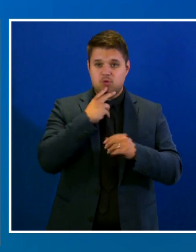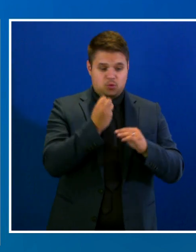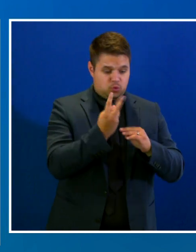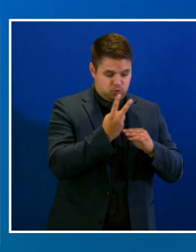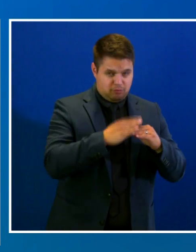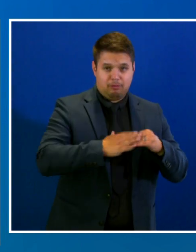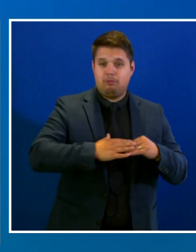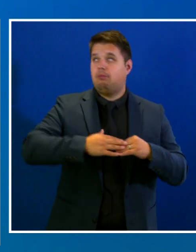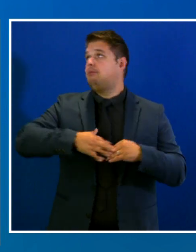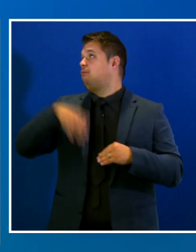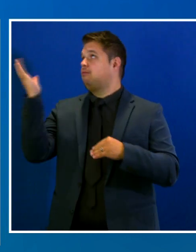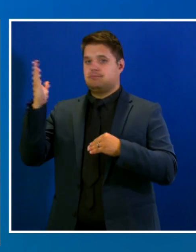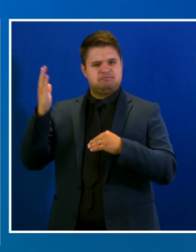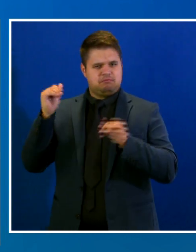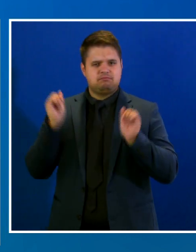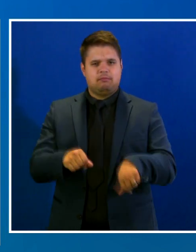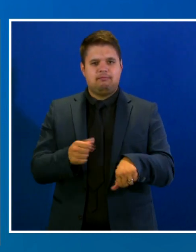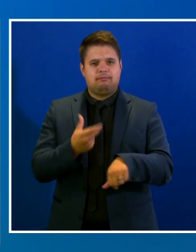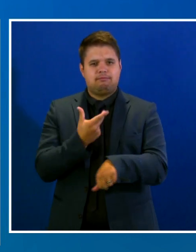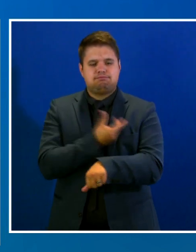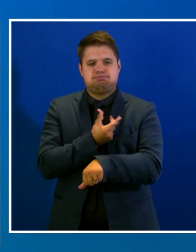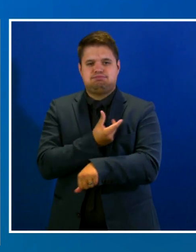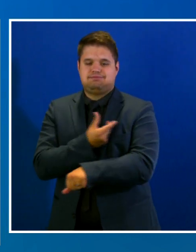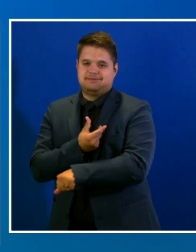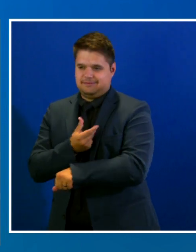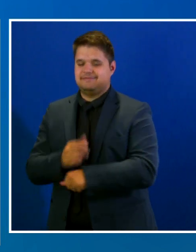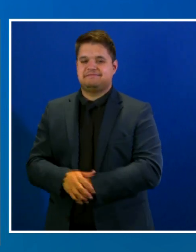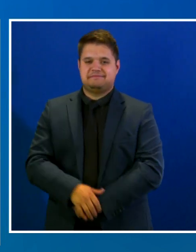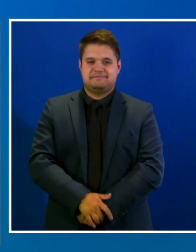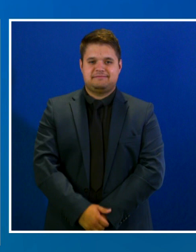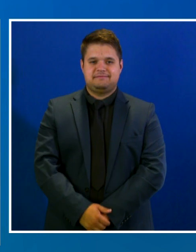older, following the federal recommendations.